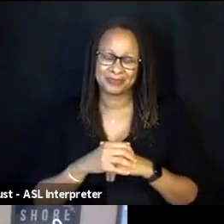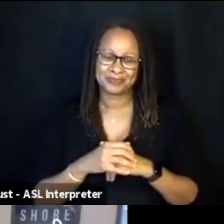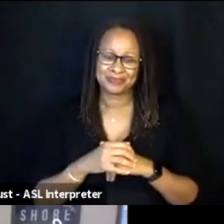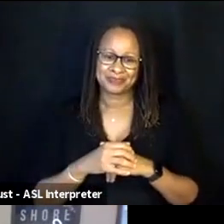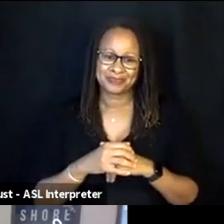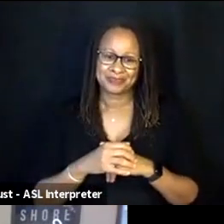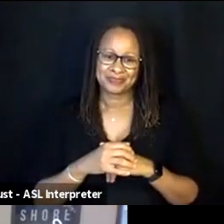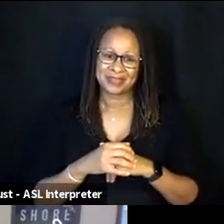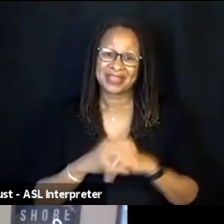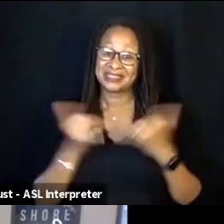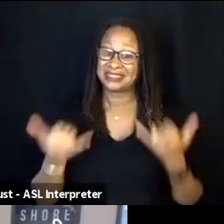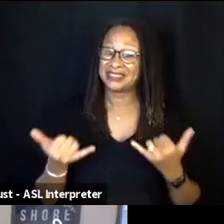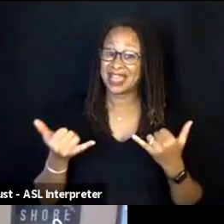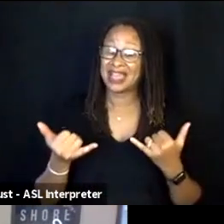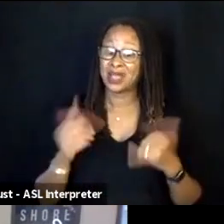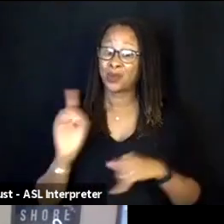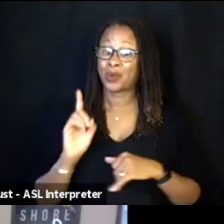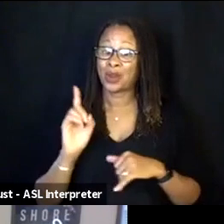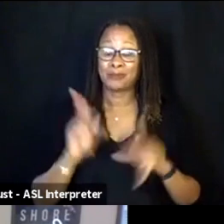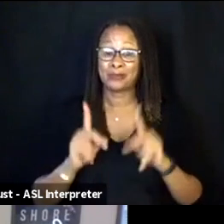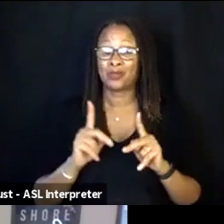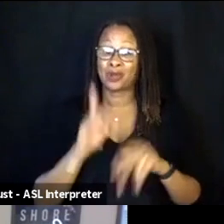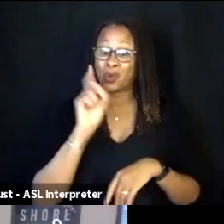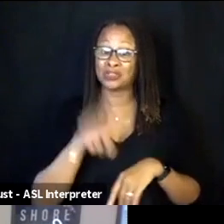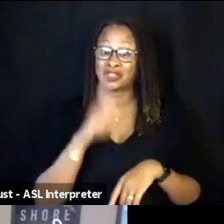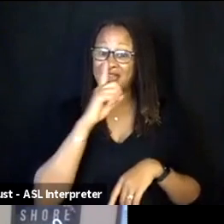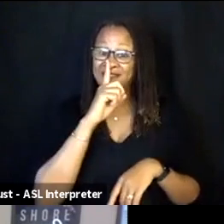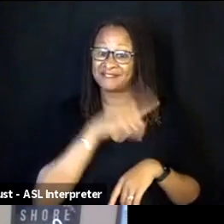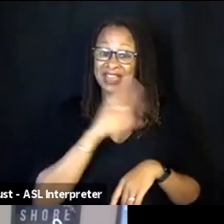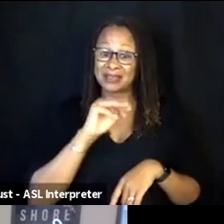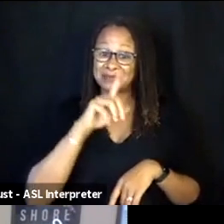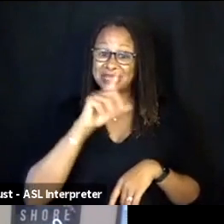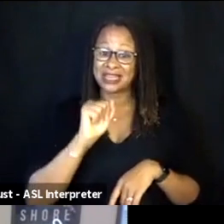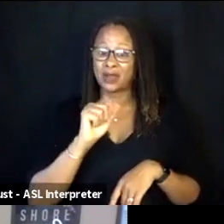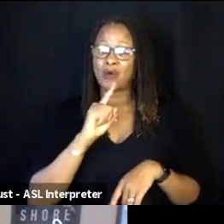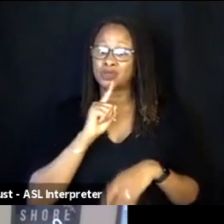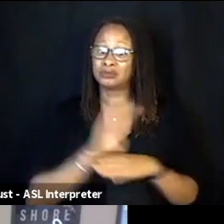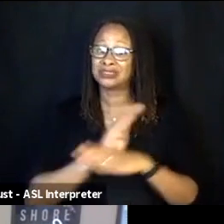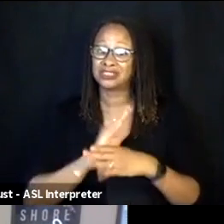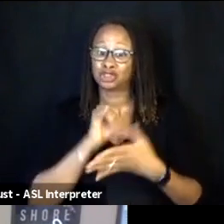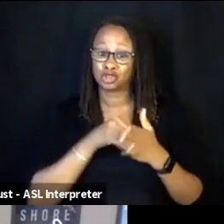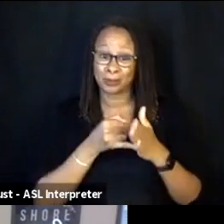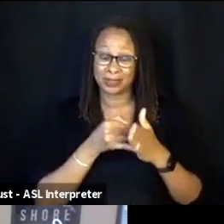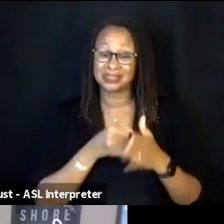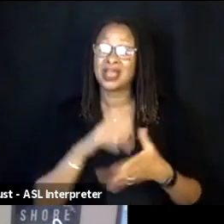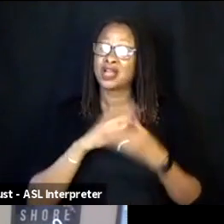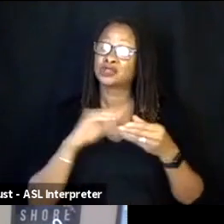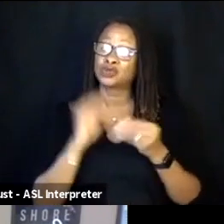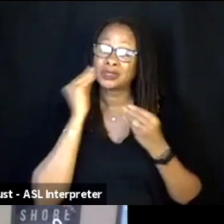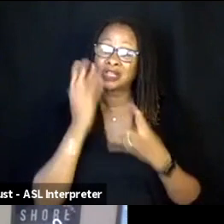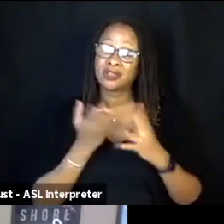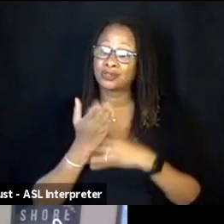where people are questioning the fake media or authentic journalism, storytelling through